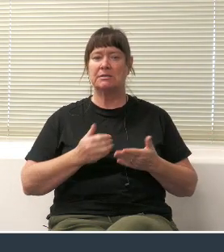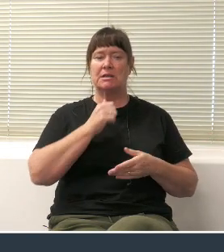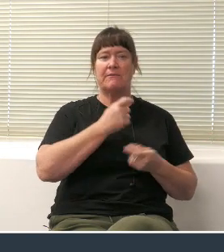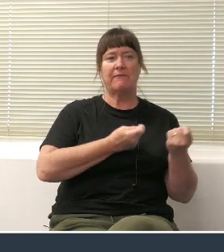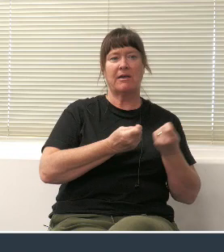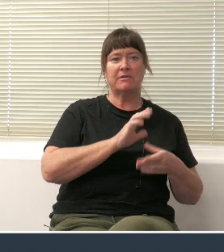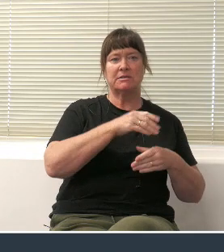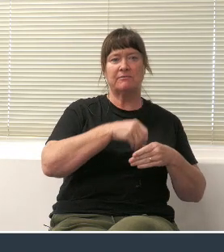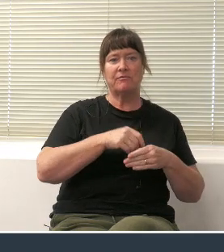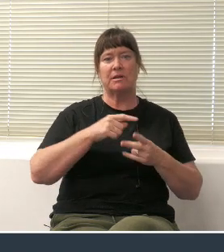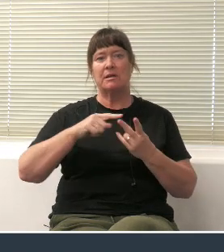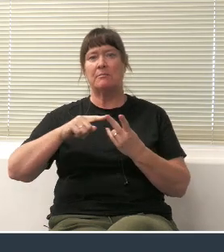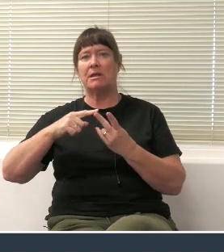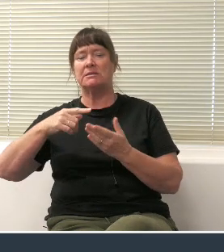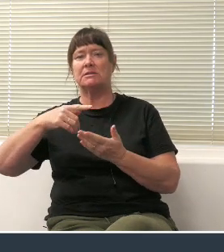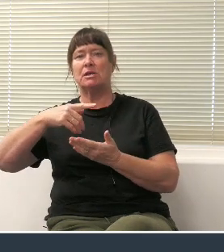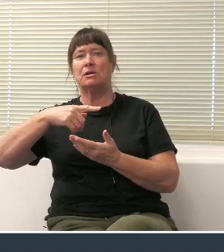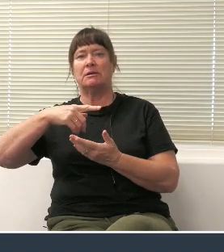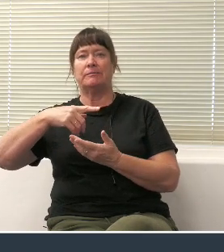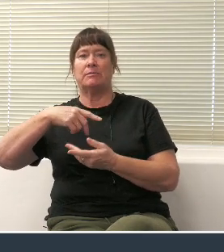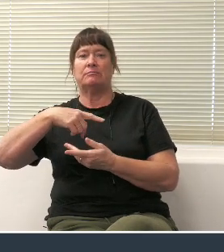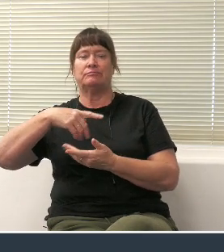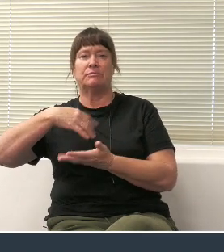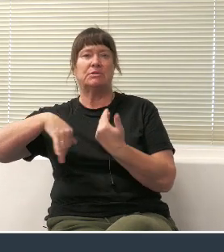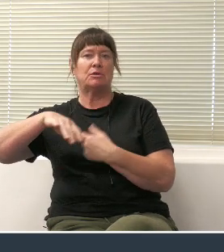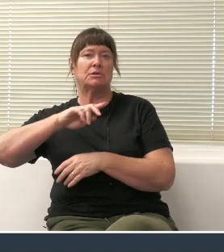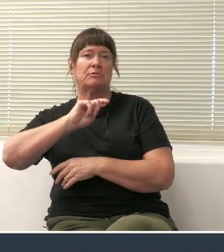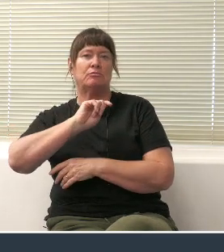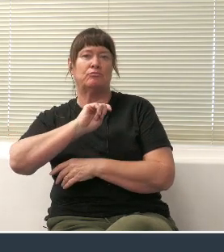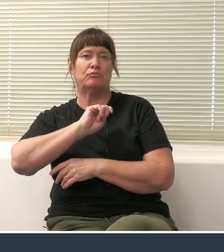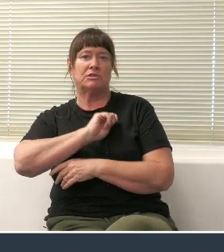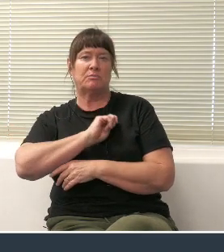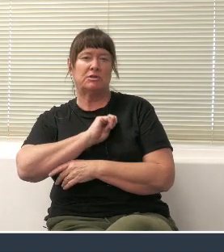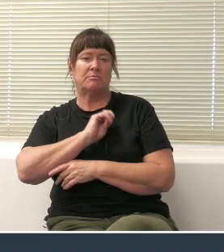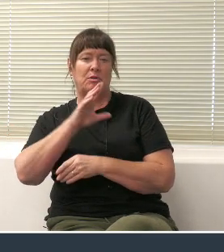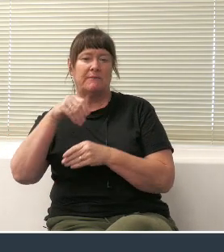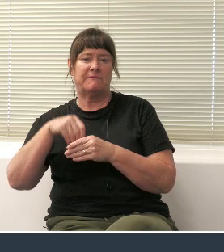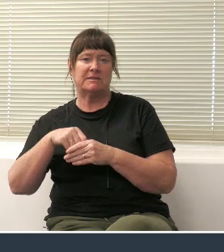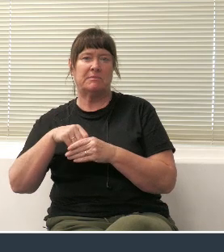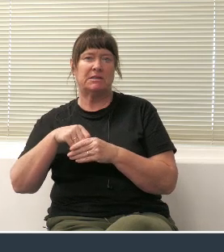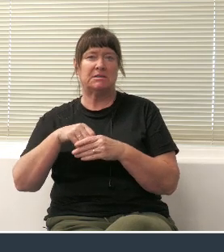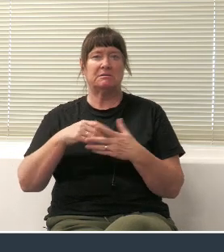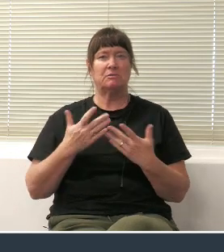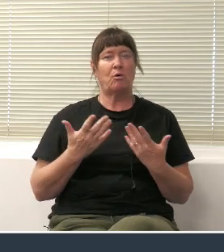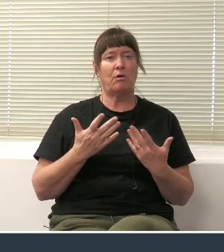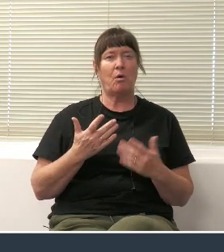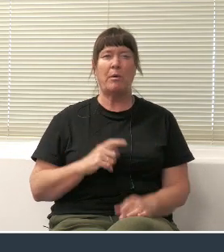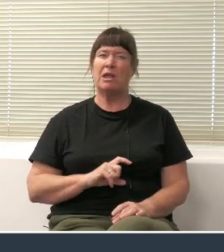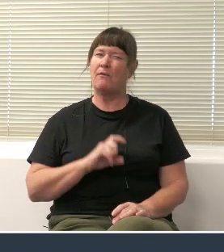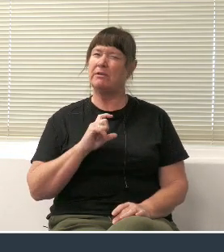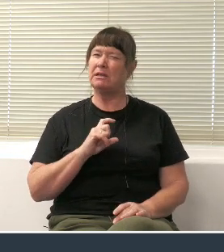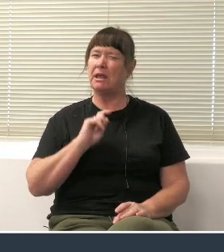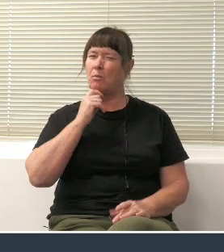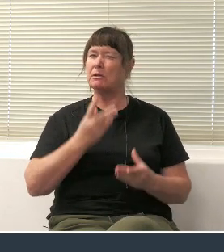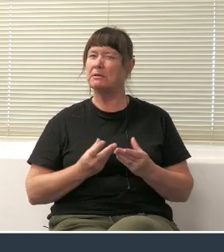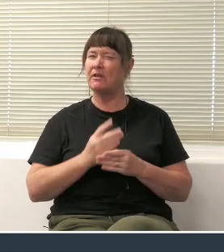and having socially responsible investment? Or are we confident that through the process that'll be